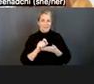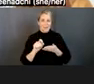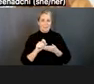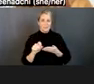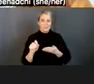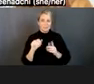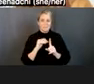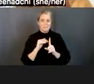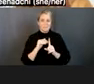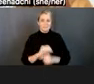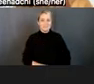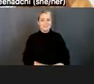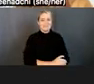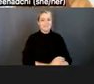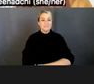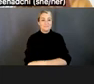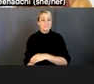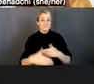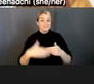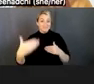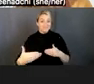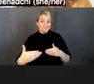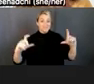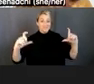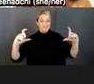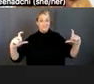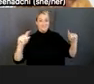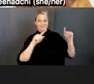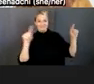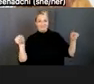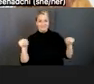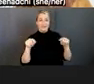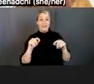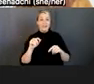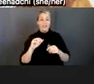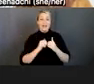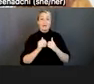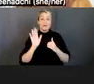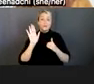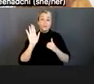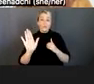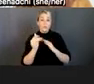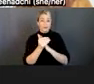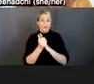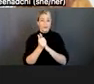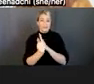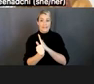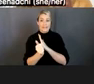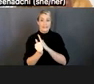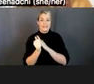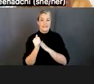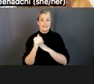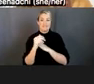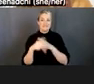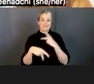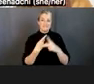So the next one is, how do your skills and styles of playing meet